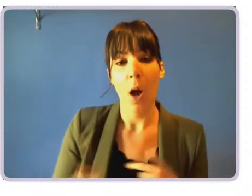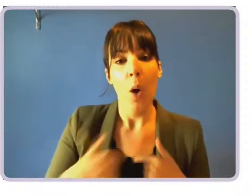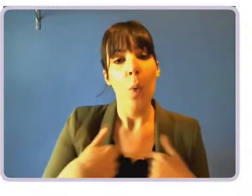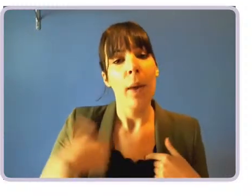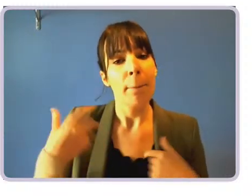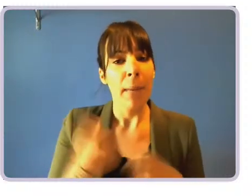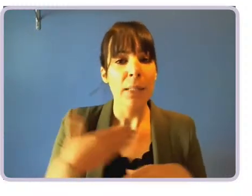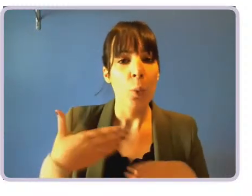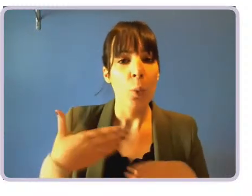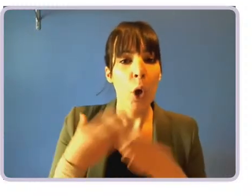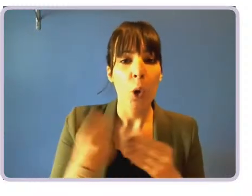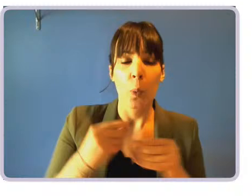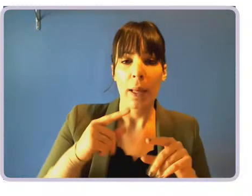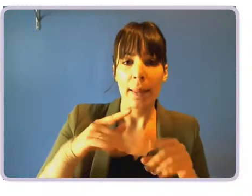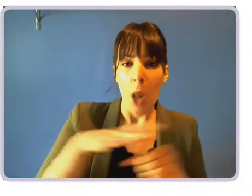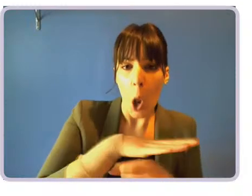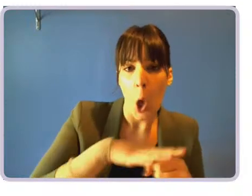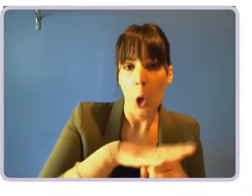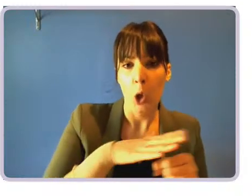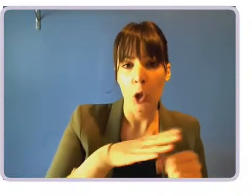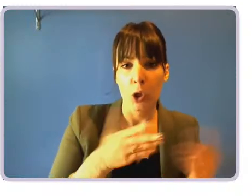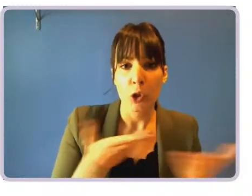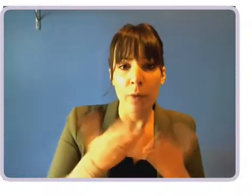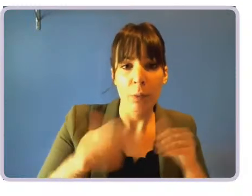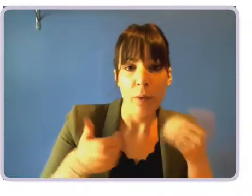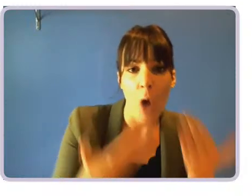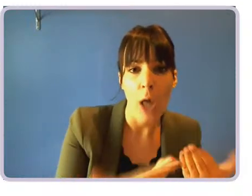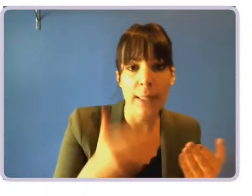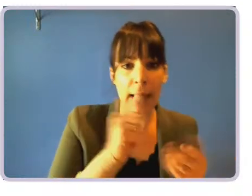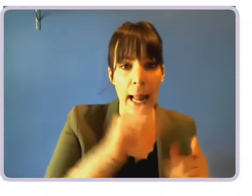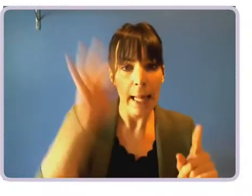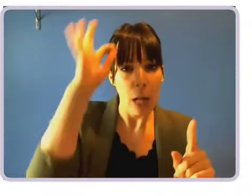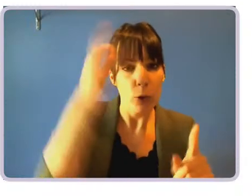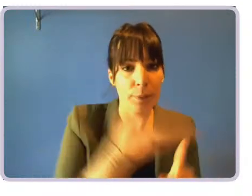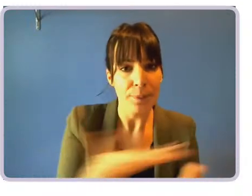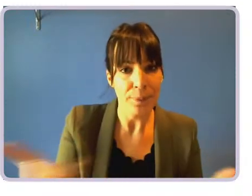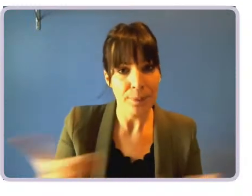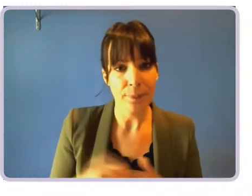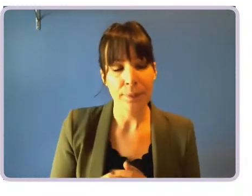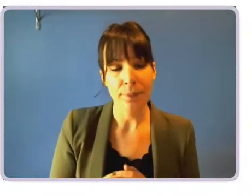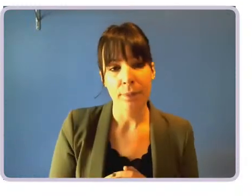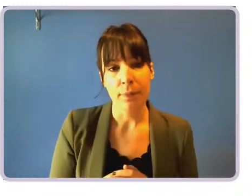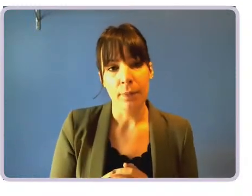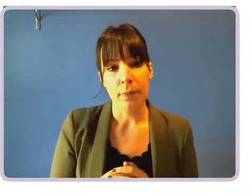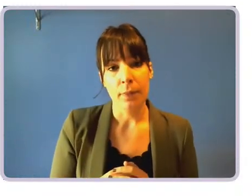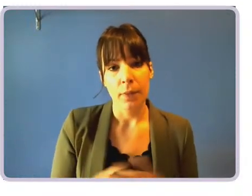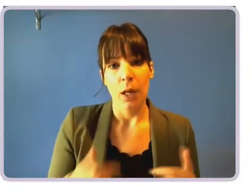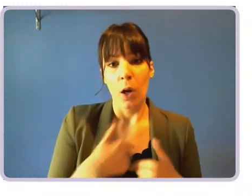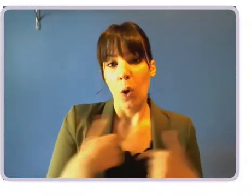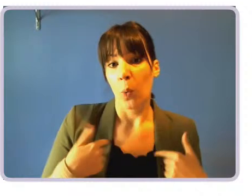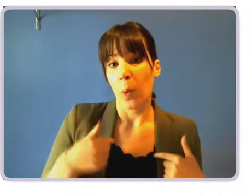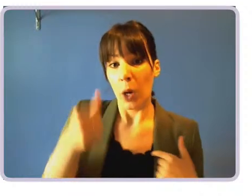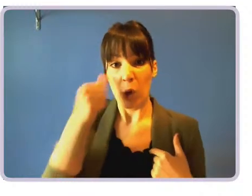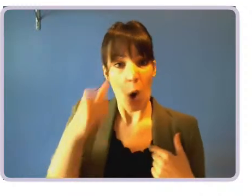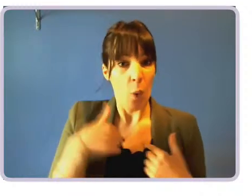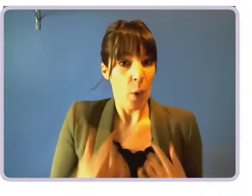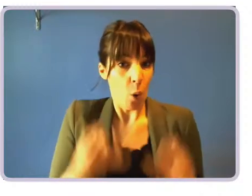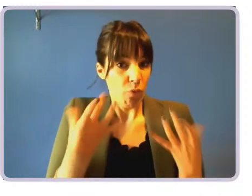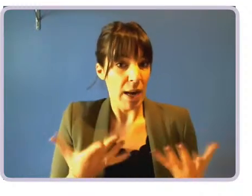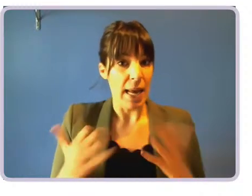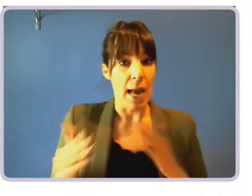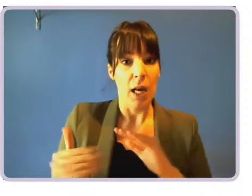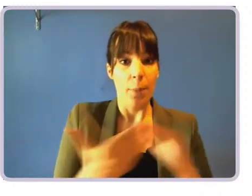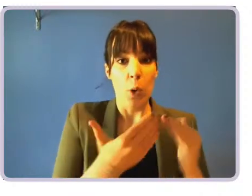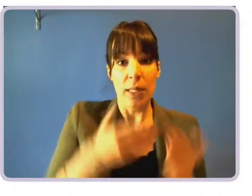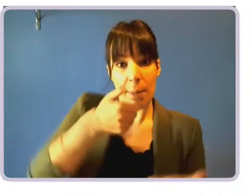providers. The strength that CFA brings to this approach is that we are community-based already. We already sit on local